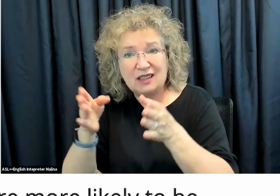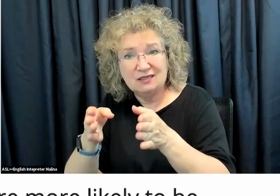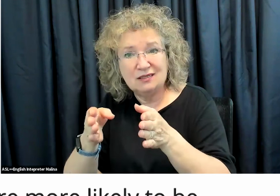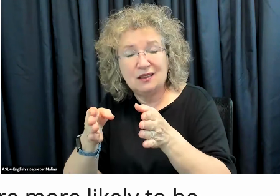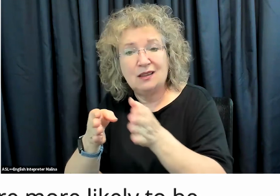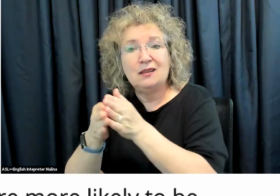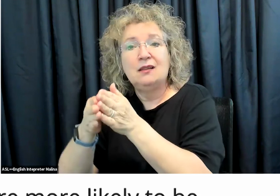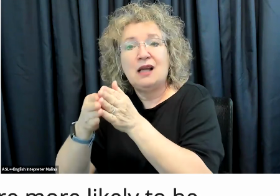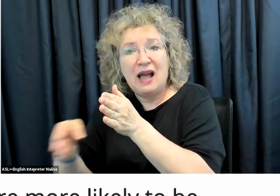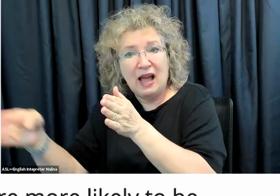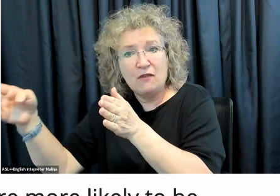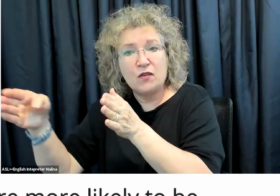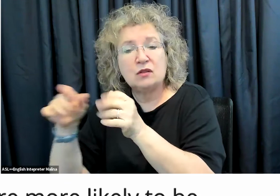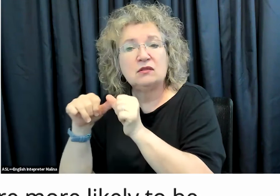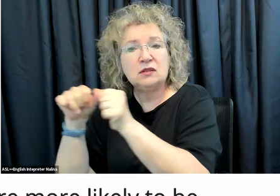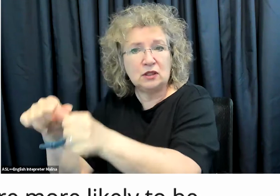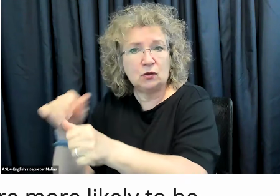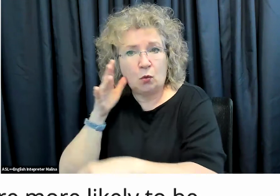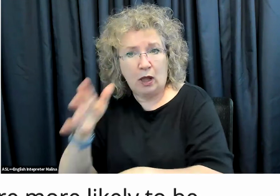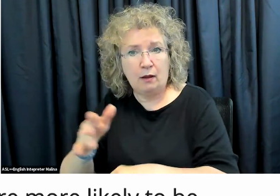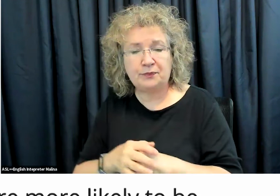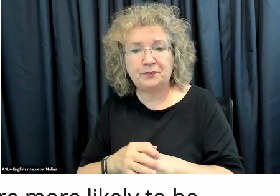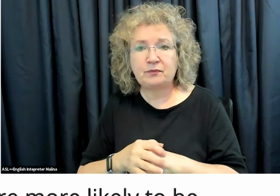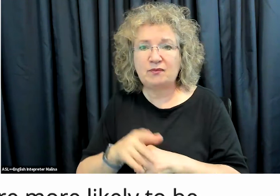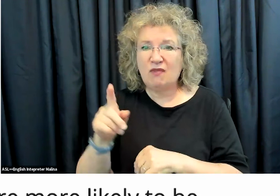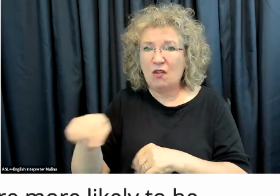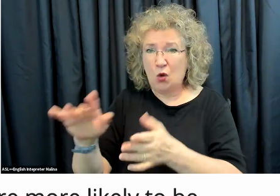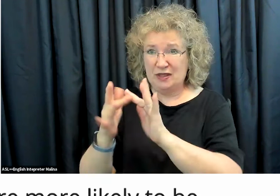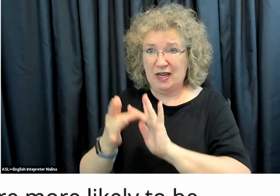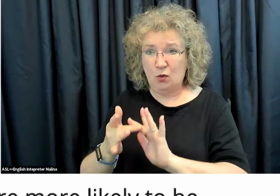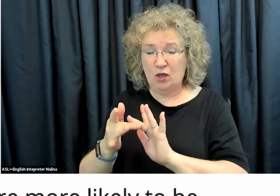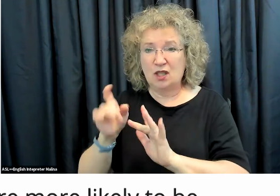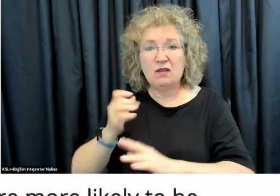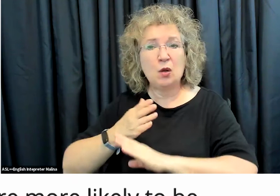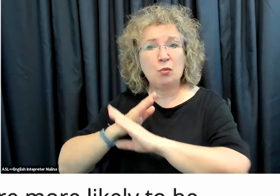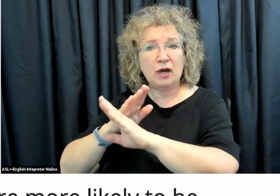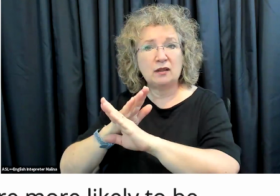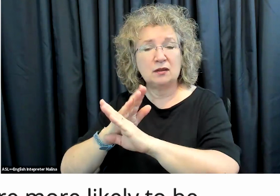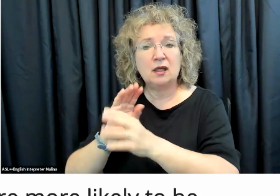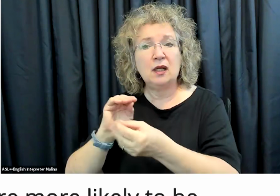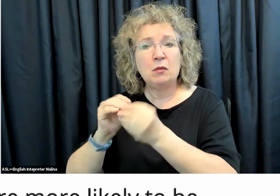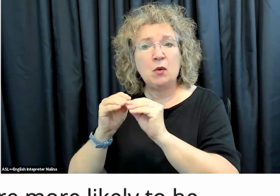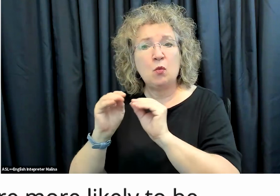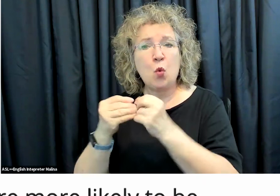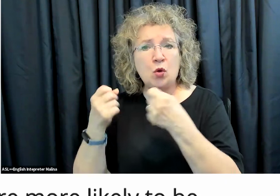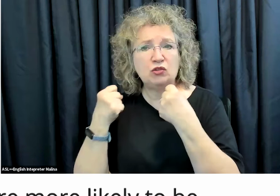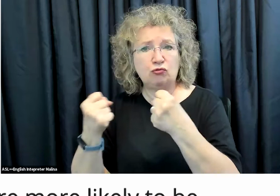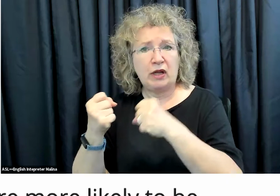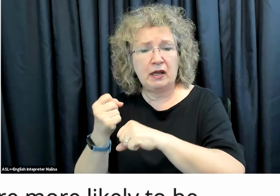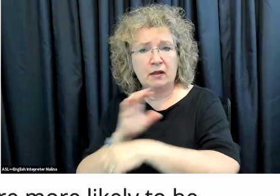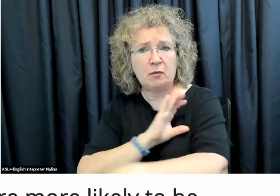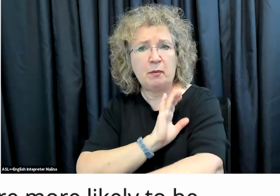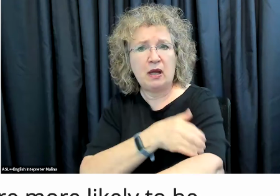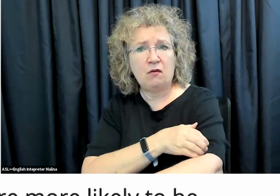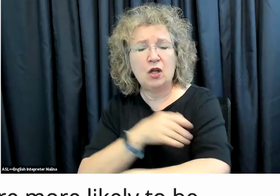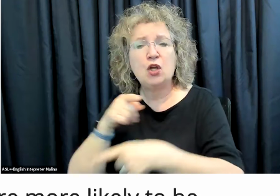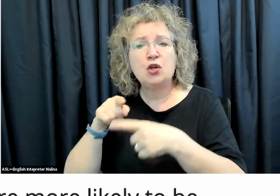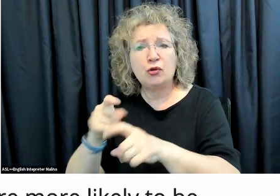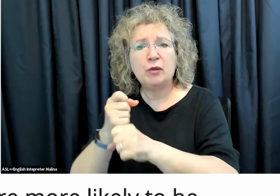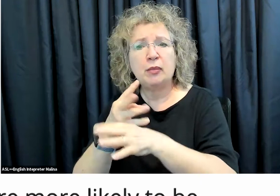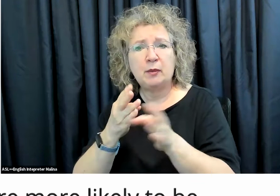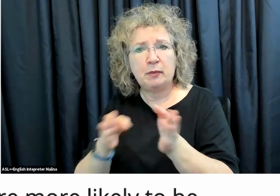after. These are the networks we need to protect, strengthen, and include in preparedness planning. We know that we regulate